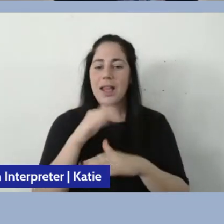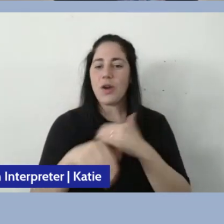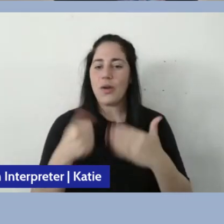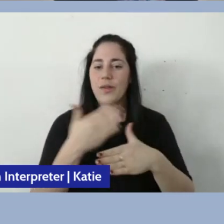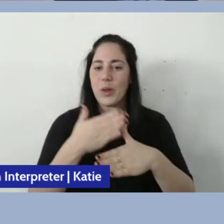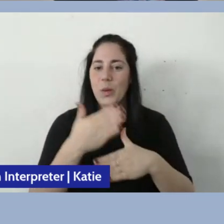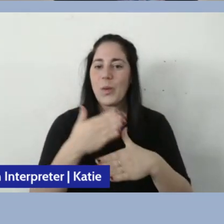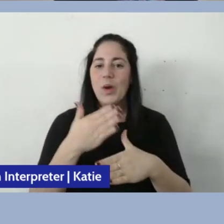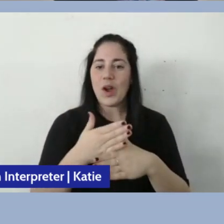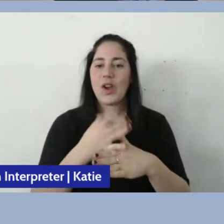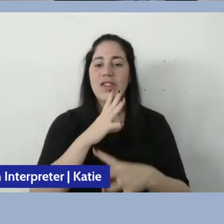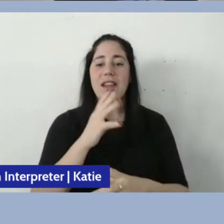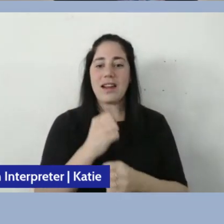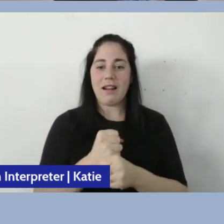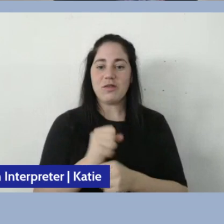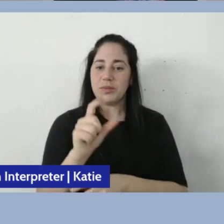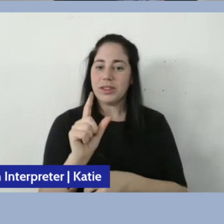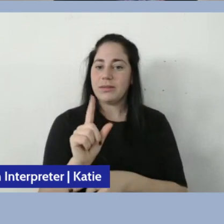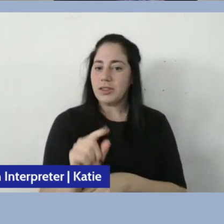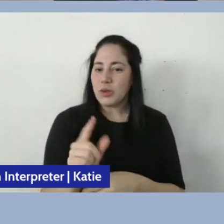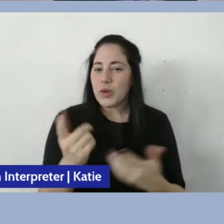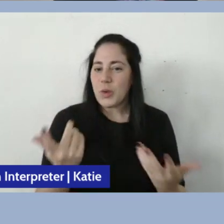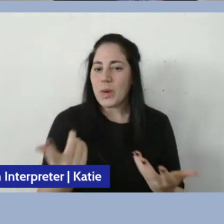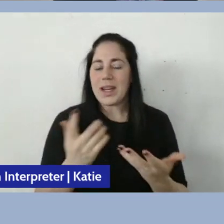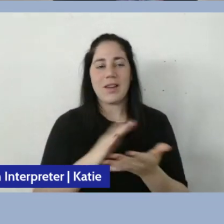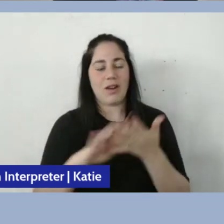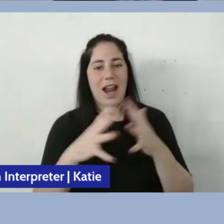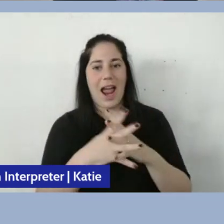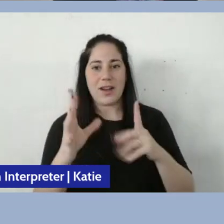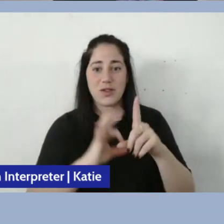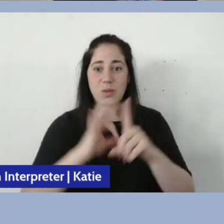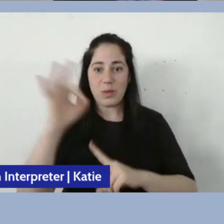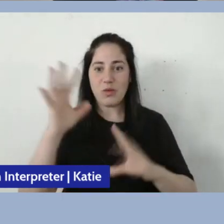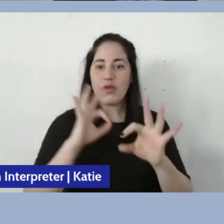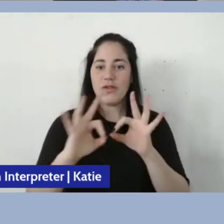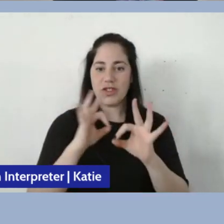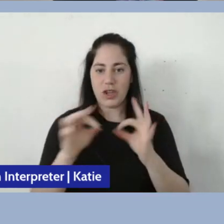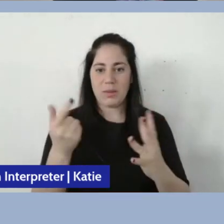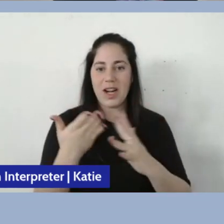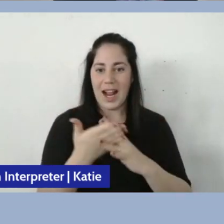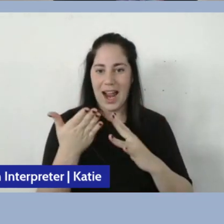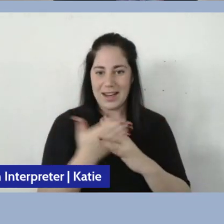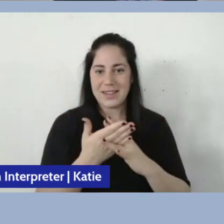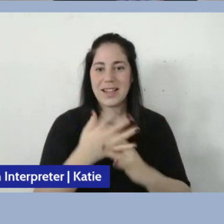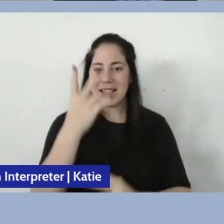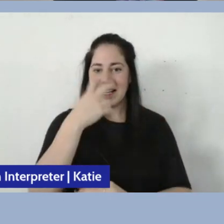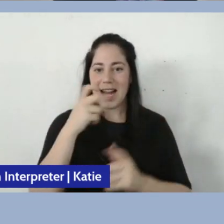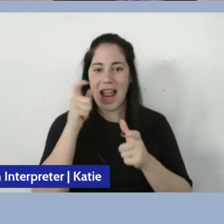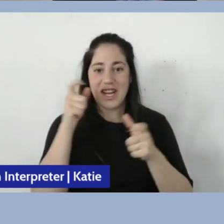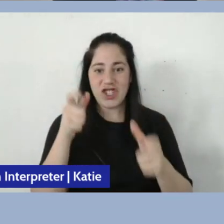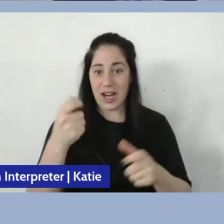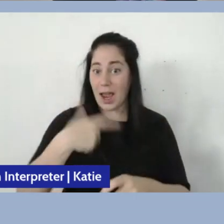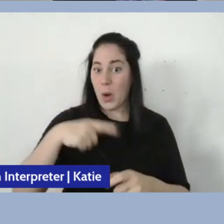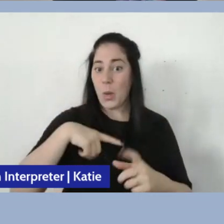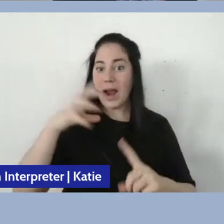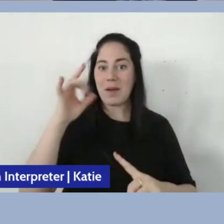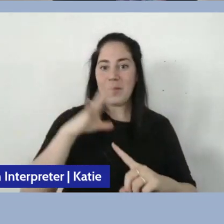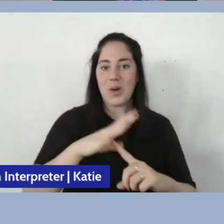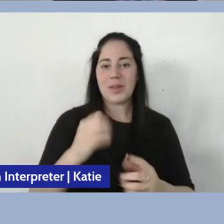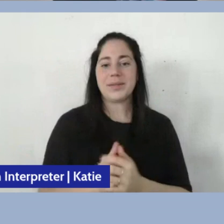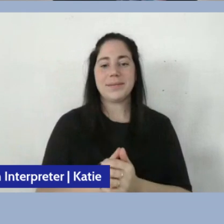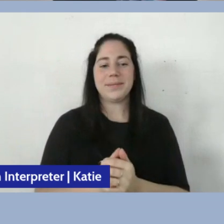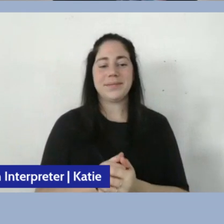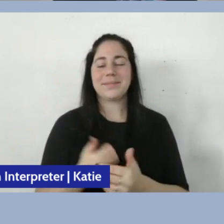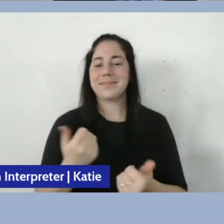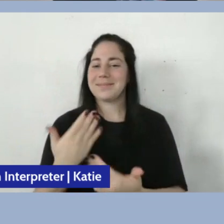interpreter use in health and aged care and why this is important. Thanks, Li Fei, and thank you to